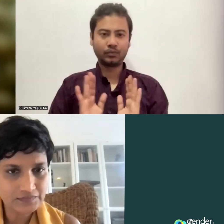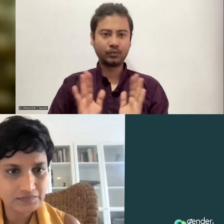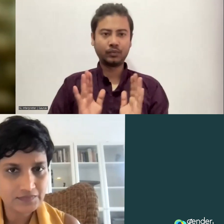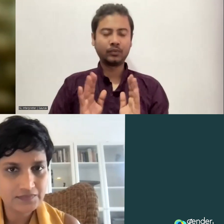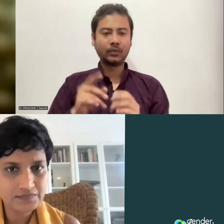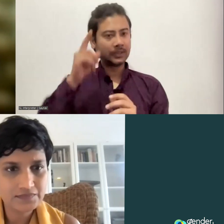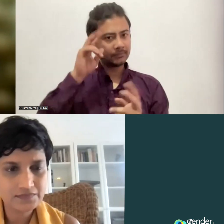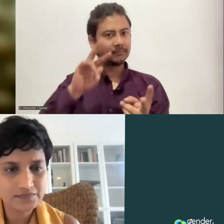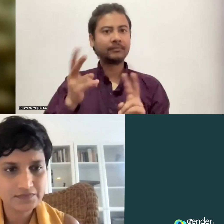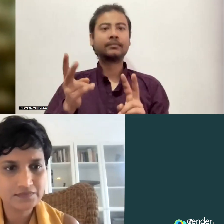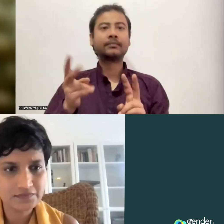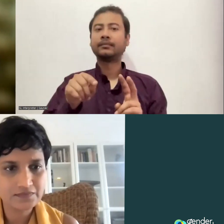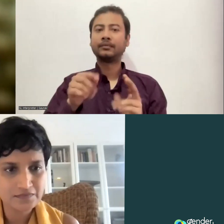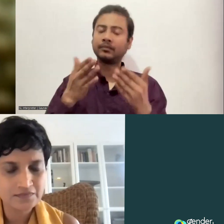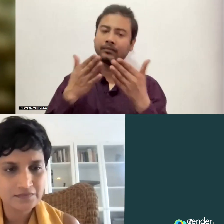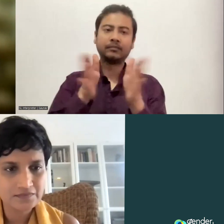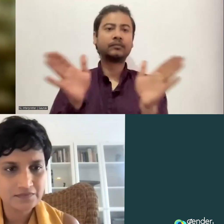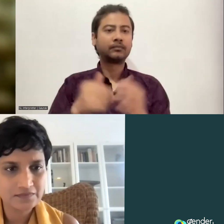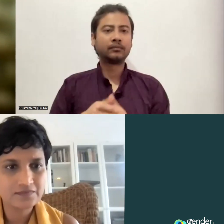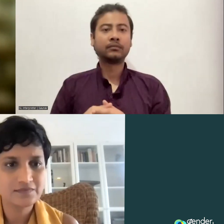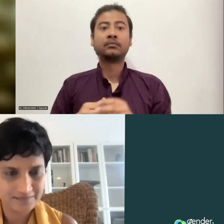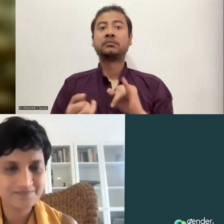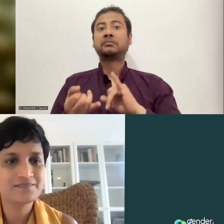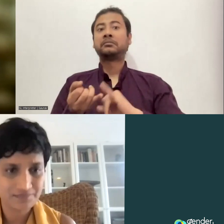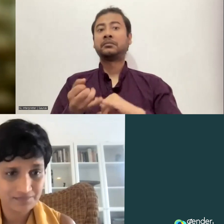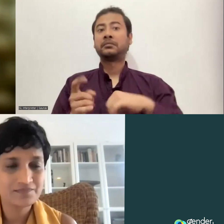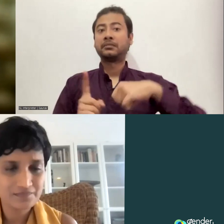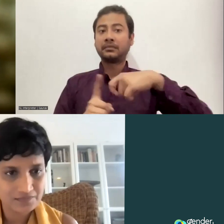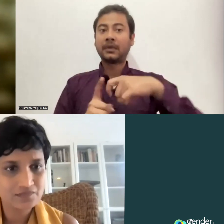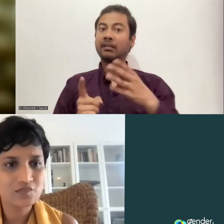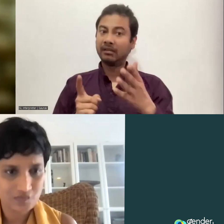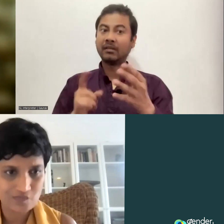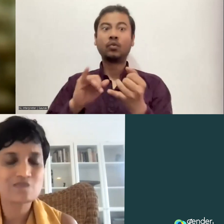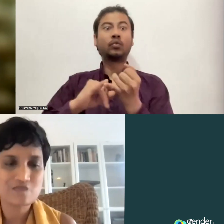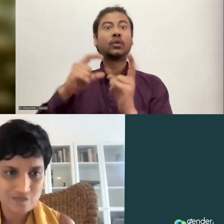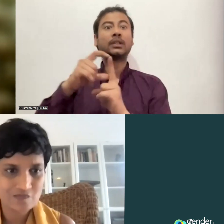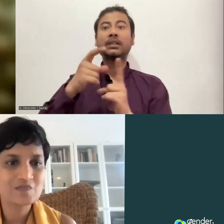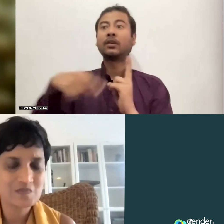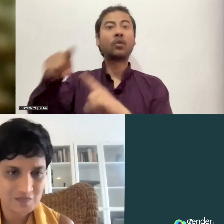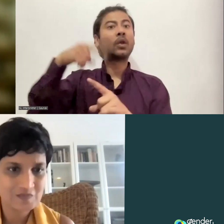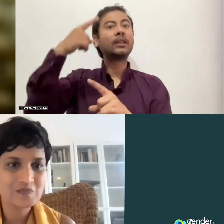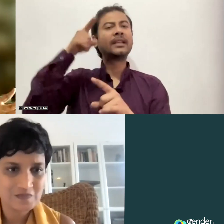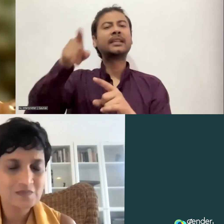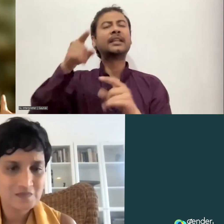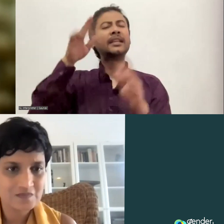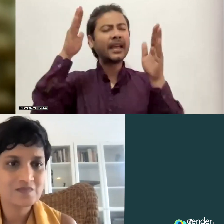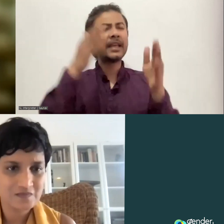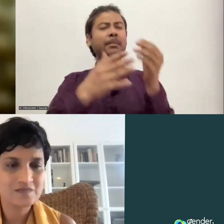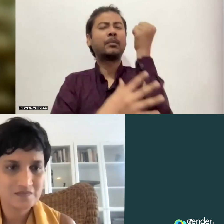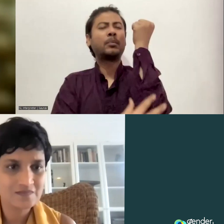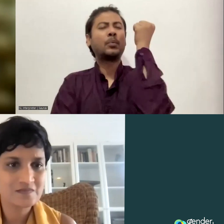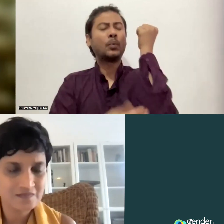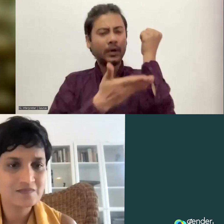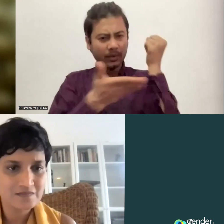important part, right? Because we always kind of think of social design something for that bottom 10%, and it's not really meant for that other